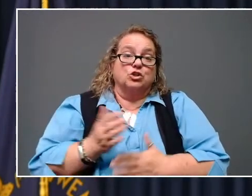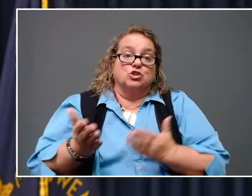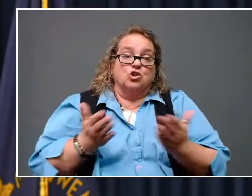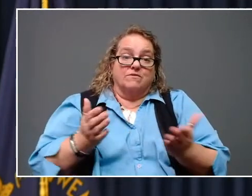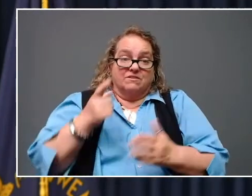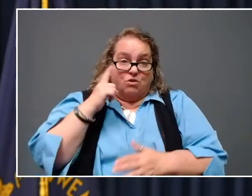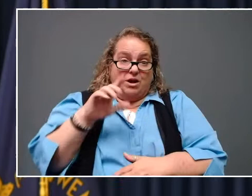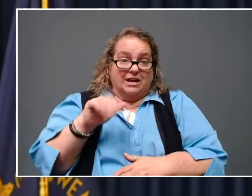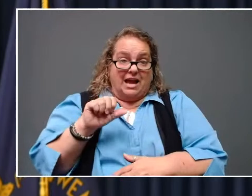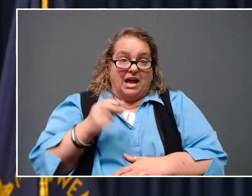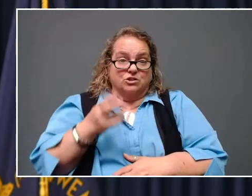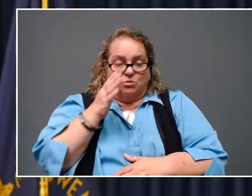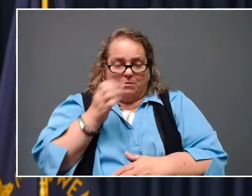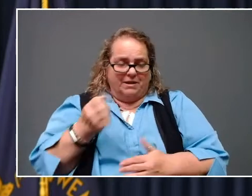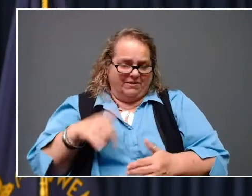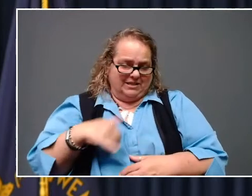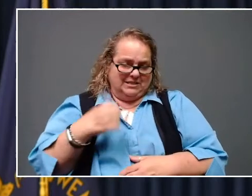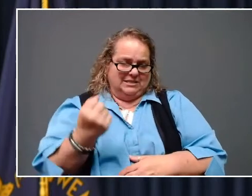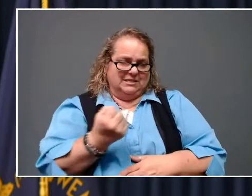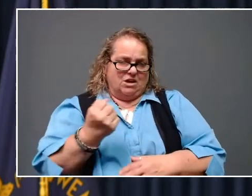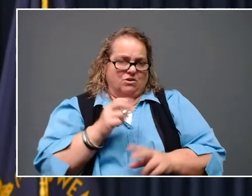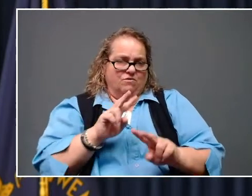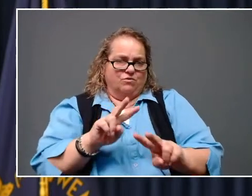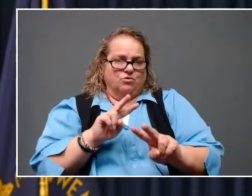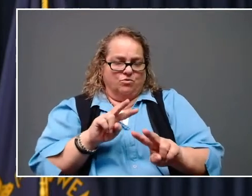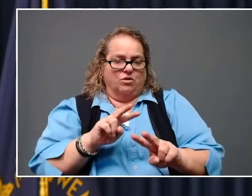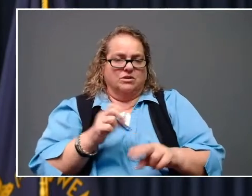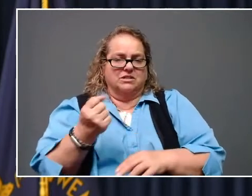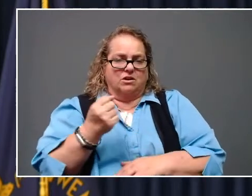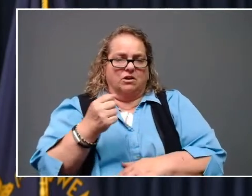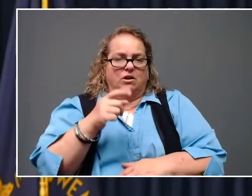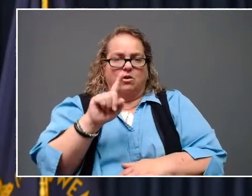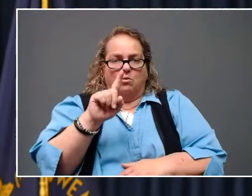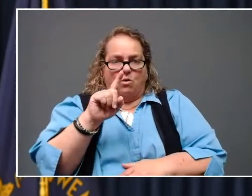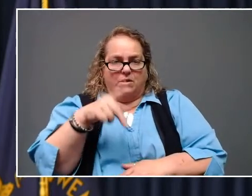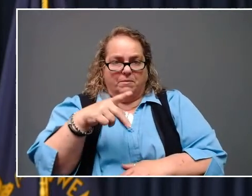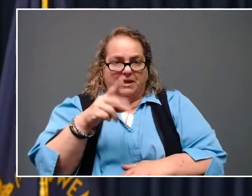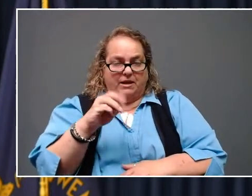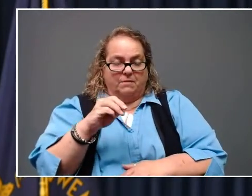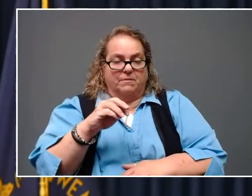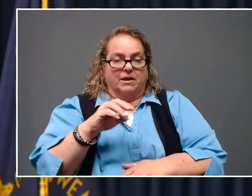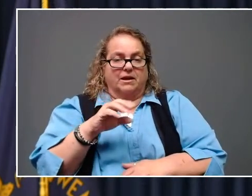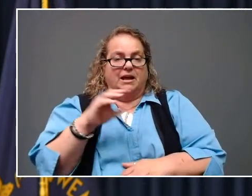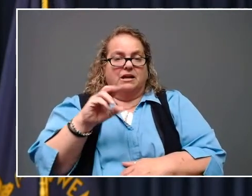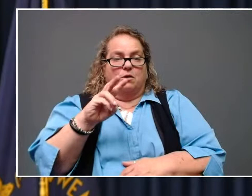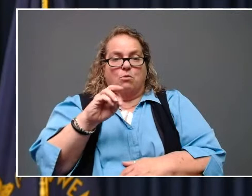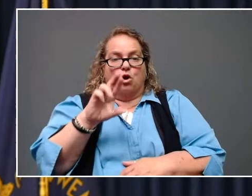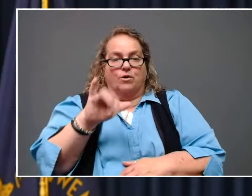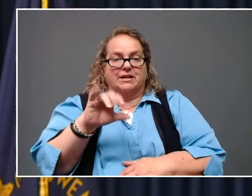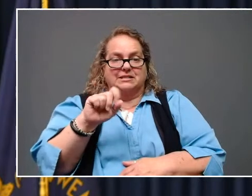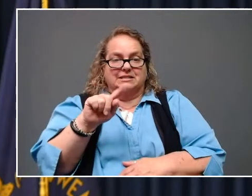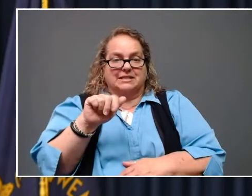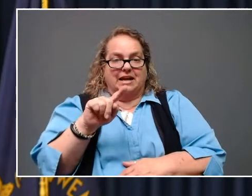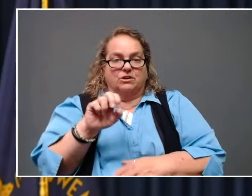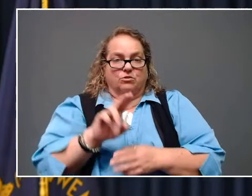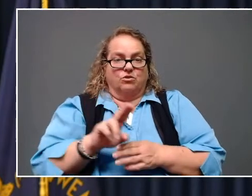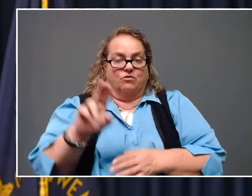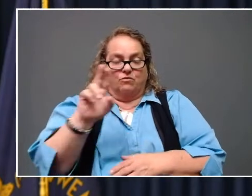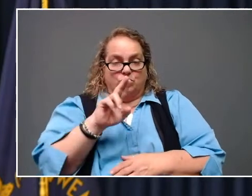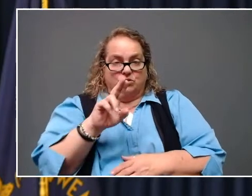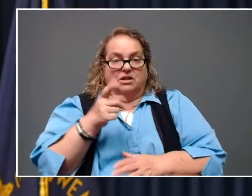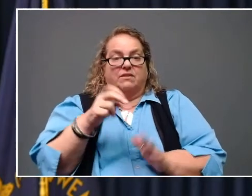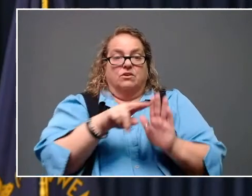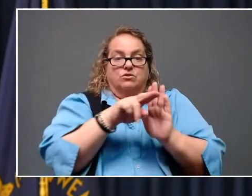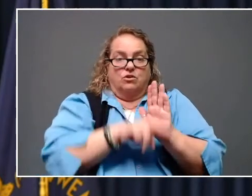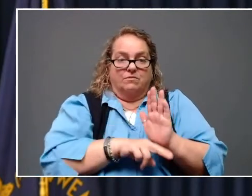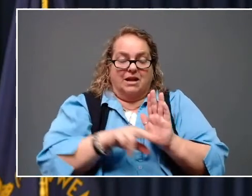this Saturday at 1 p.m. Central Time at the CFSB Center at Murray State University. Interment will follow at the